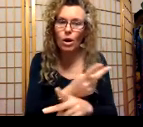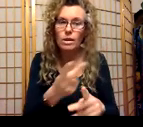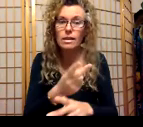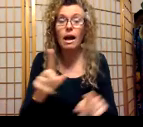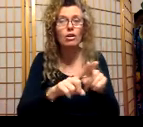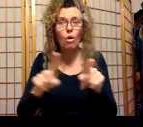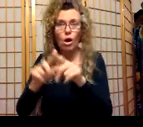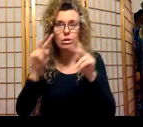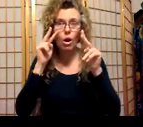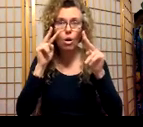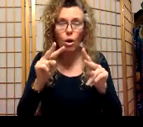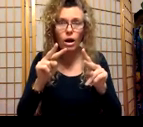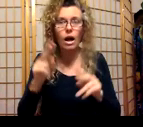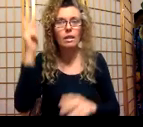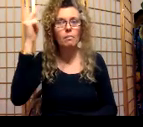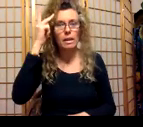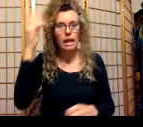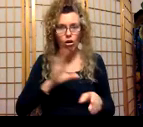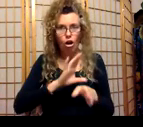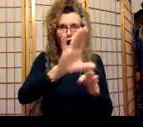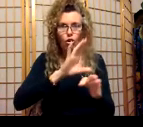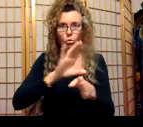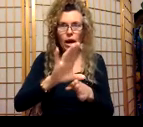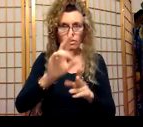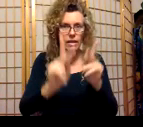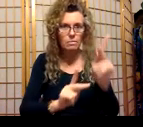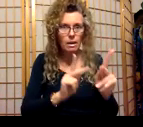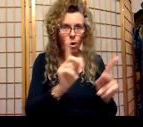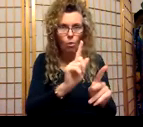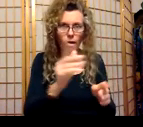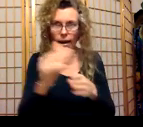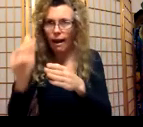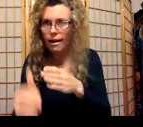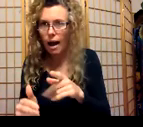you also look at the political careers of these people and where they end up.